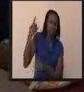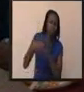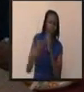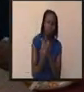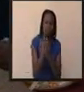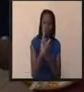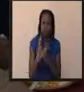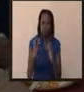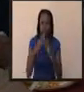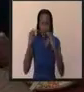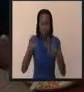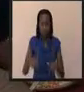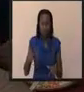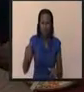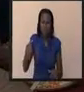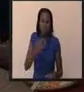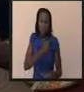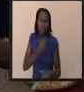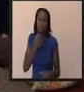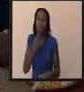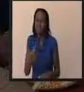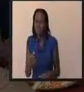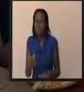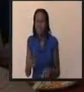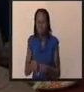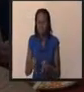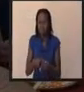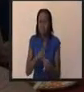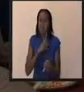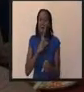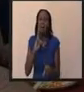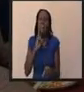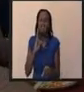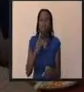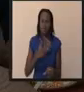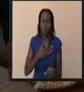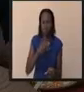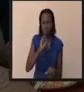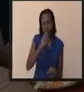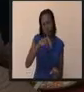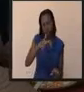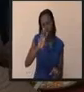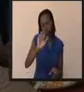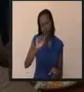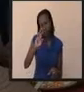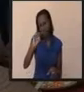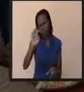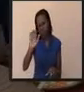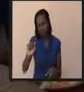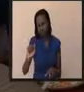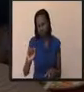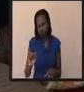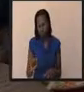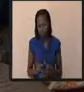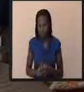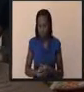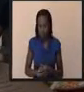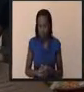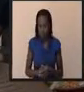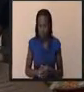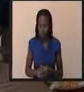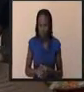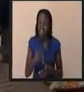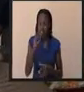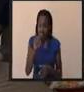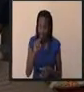this family. But Ma has told me that I have genes like Auntie Swama's, and I'm not even sure what genes are either. Genes? That's